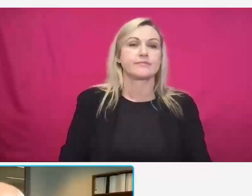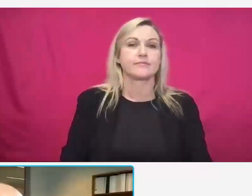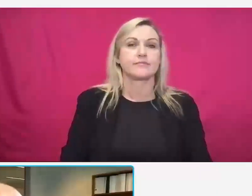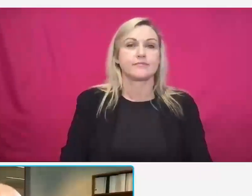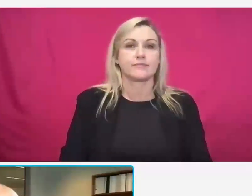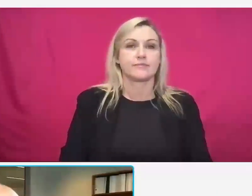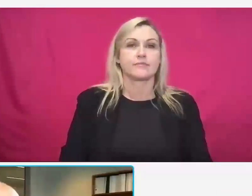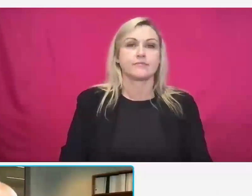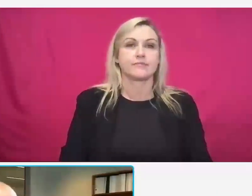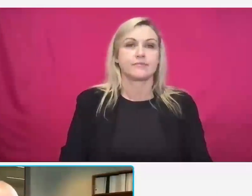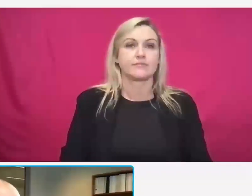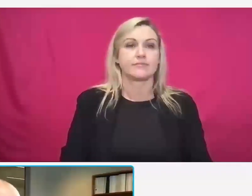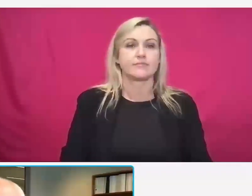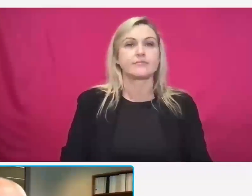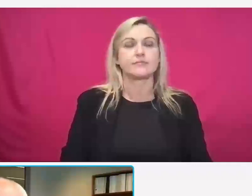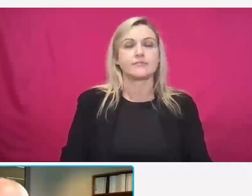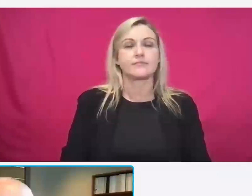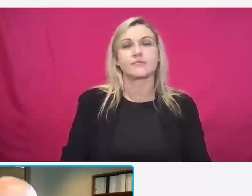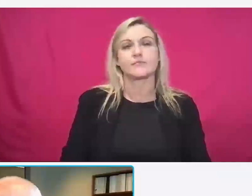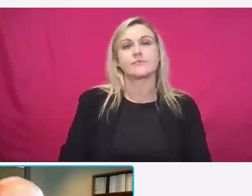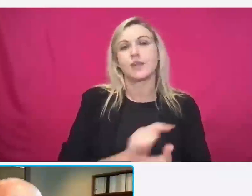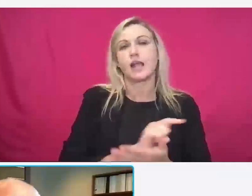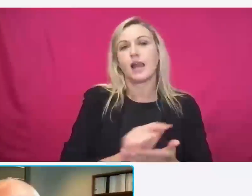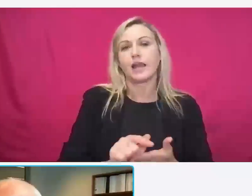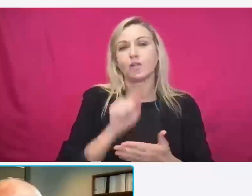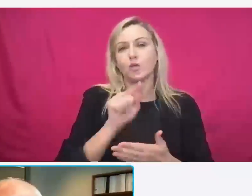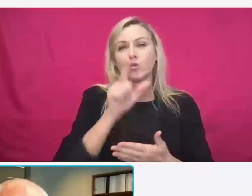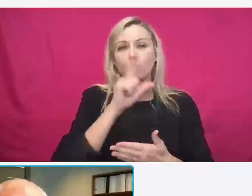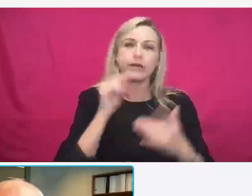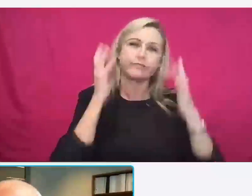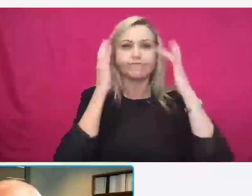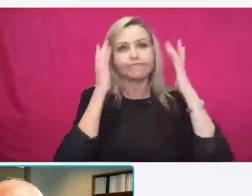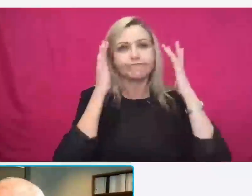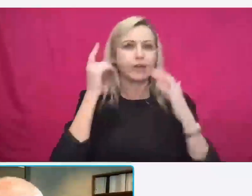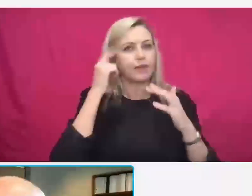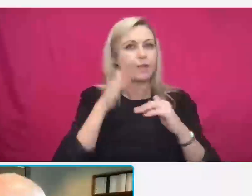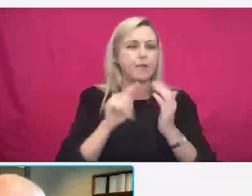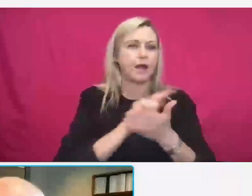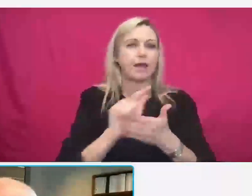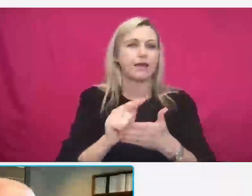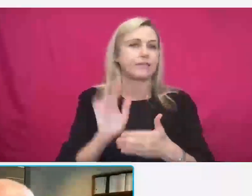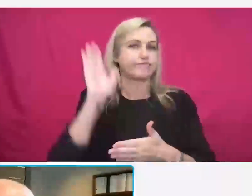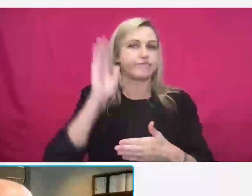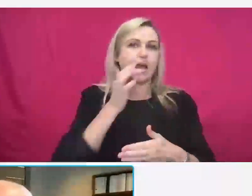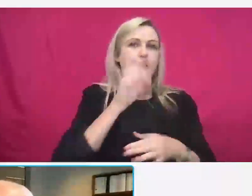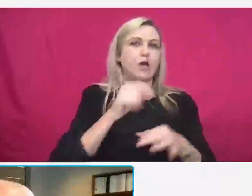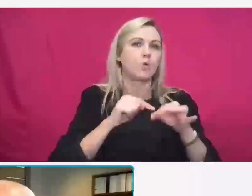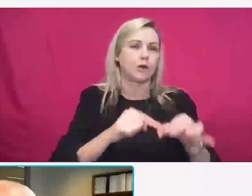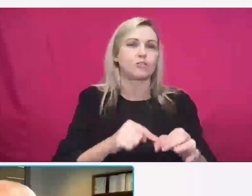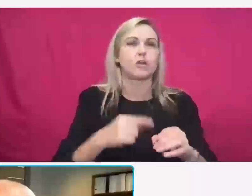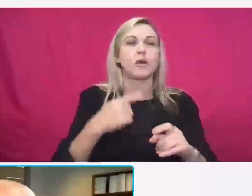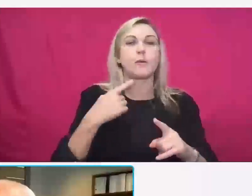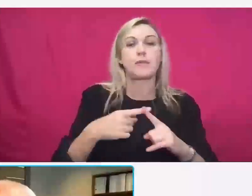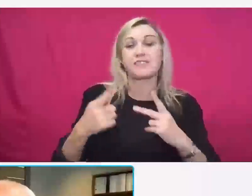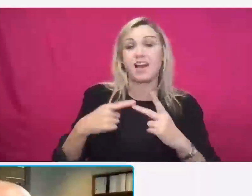there'll be chances for people to reflect on this and ask additional questions. we'll also go through the questions you've asked